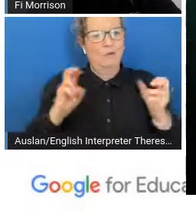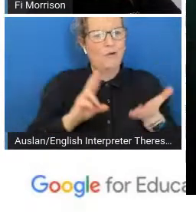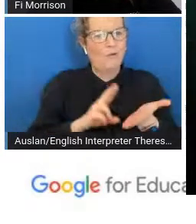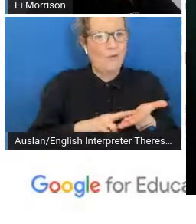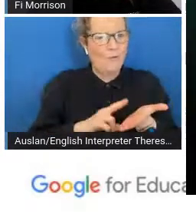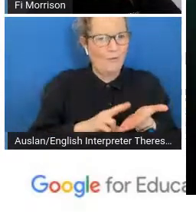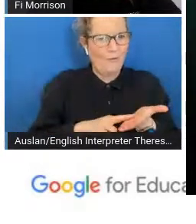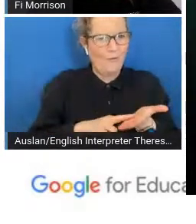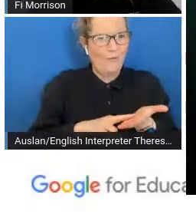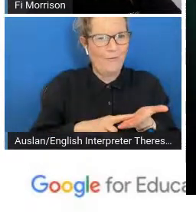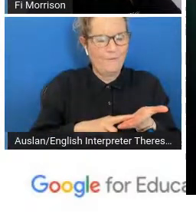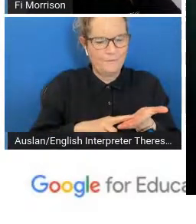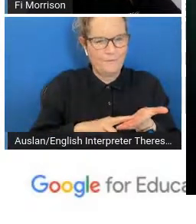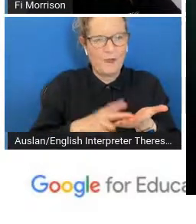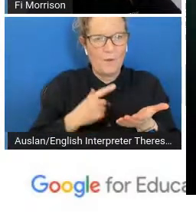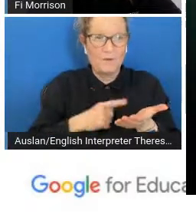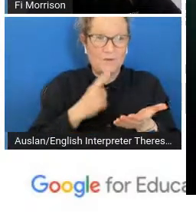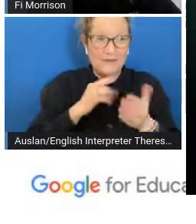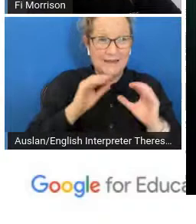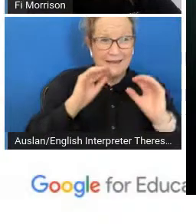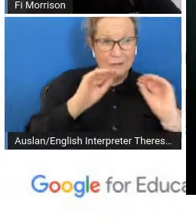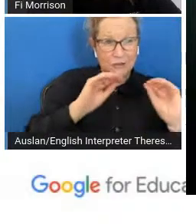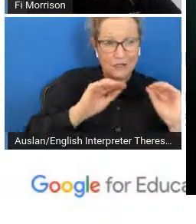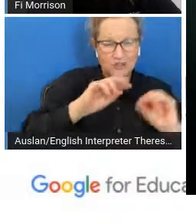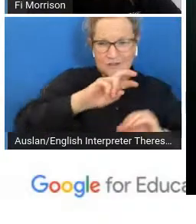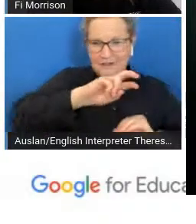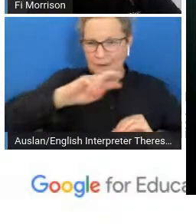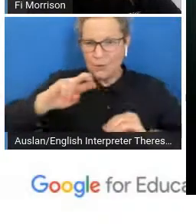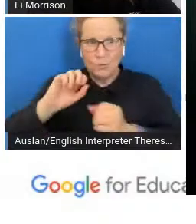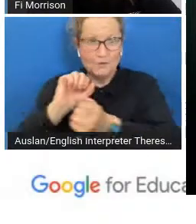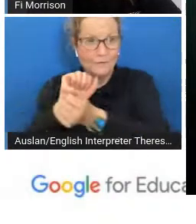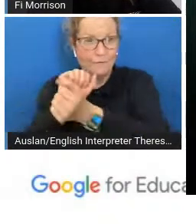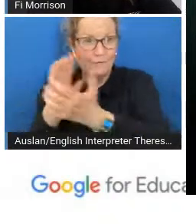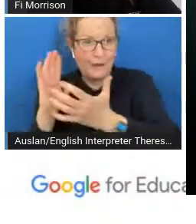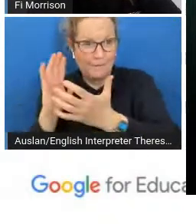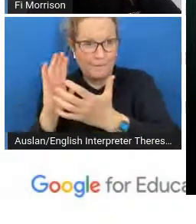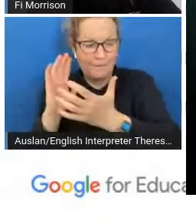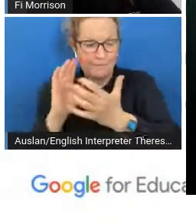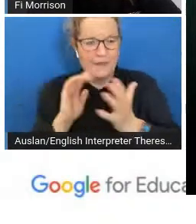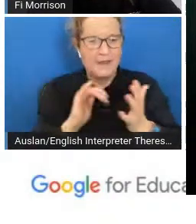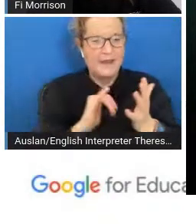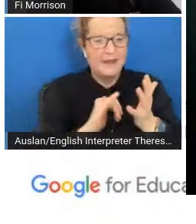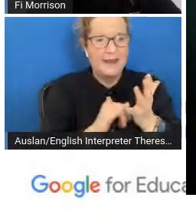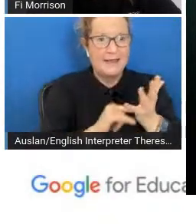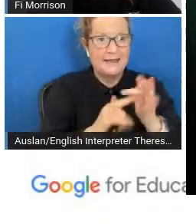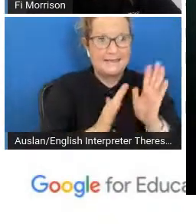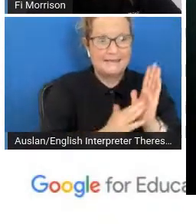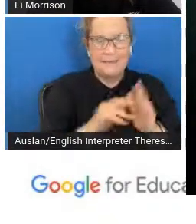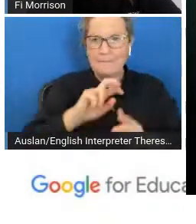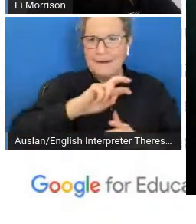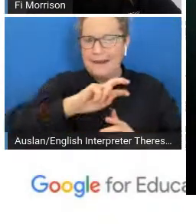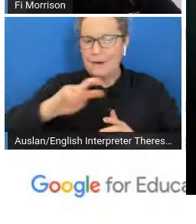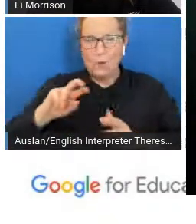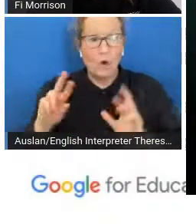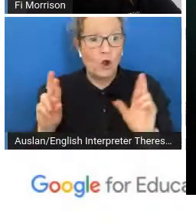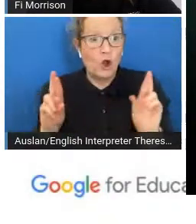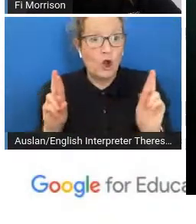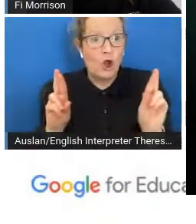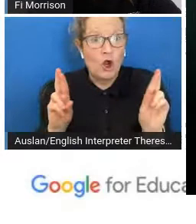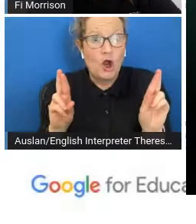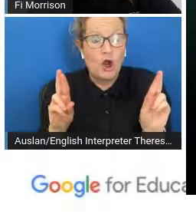that education equals freedom and STEM equals hope. And for me, the hope